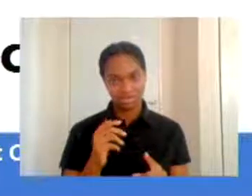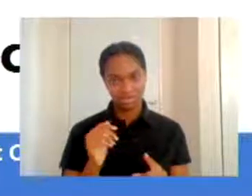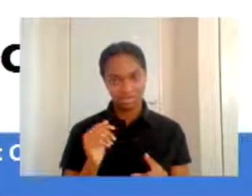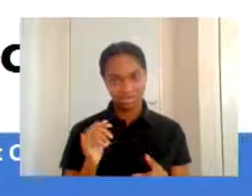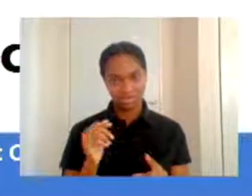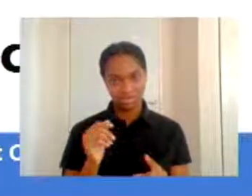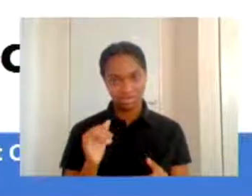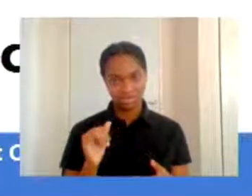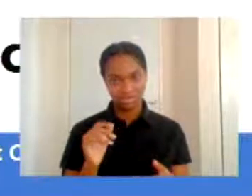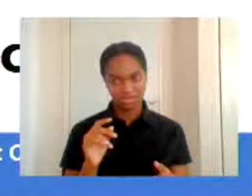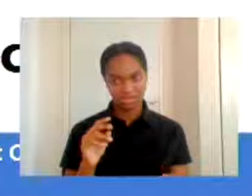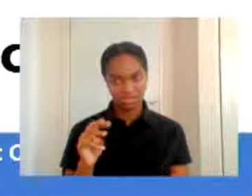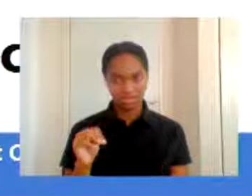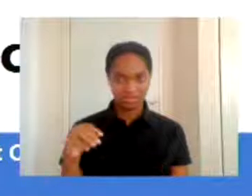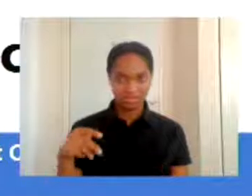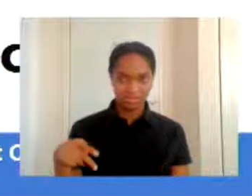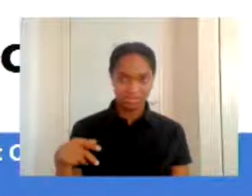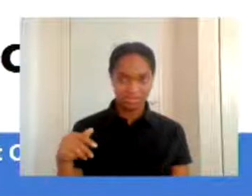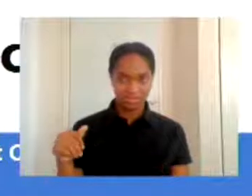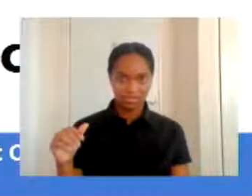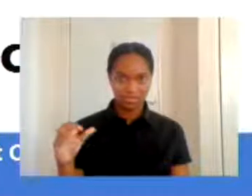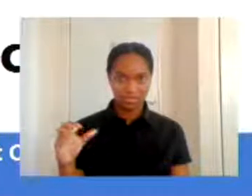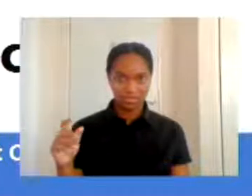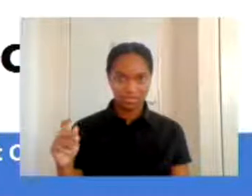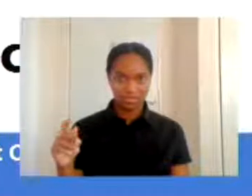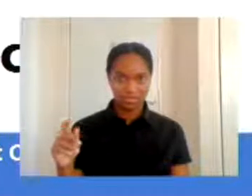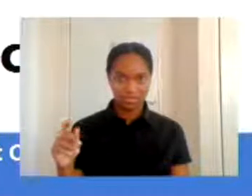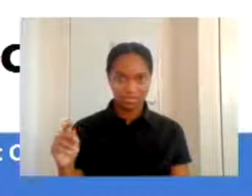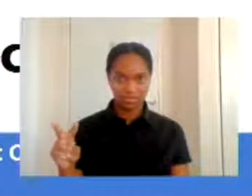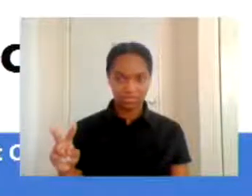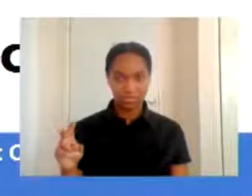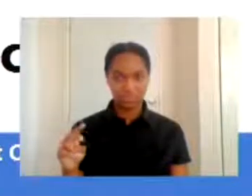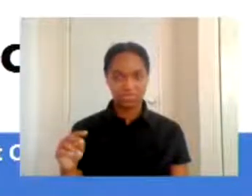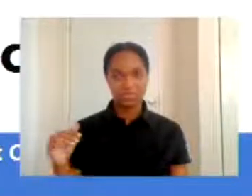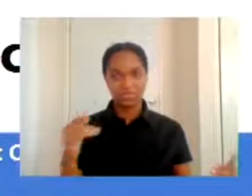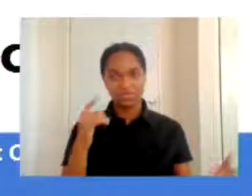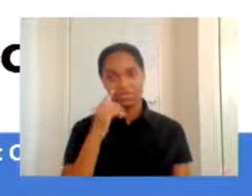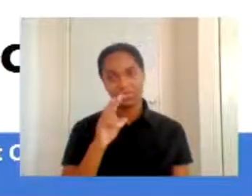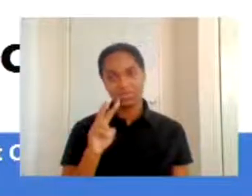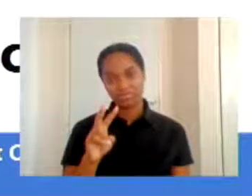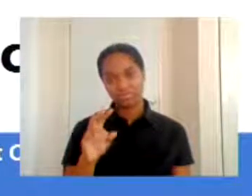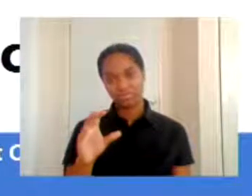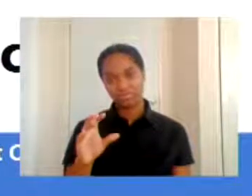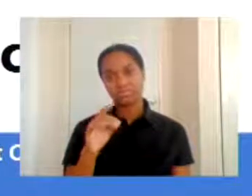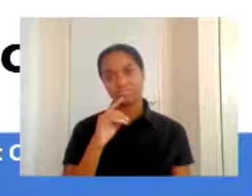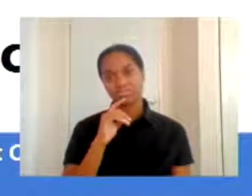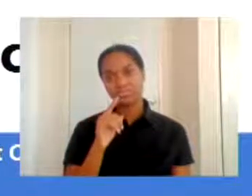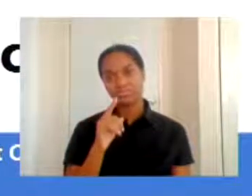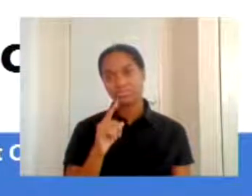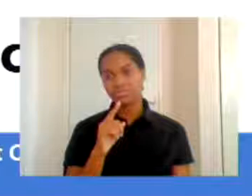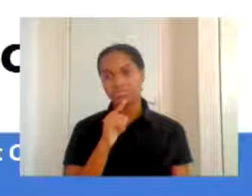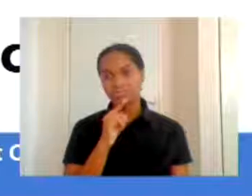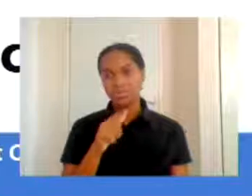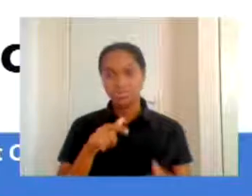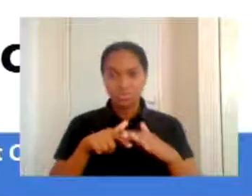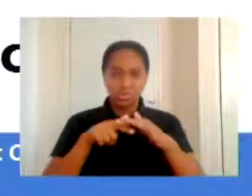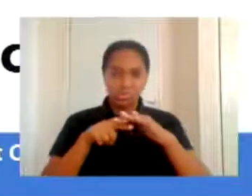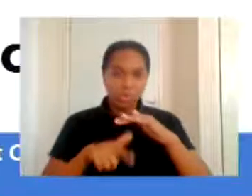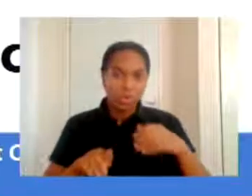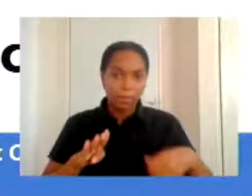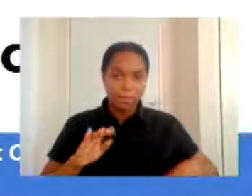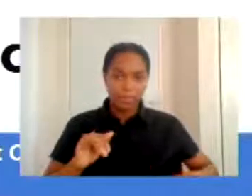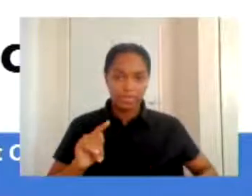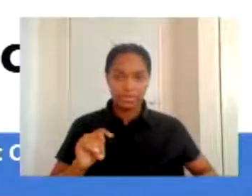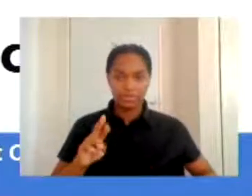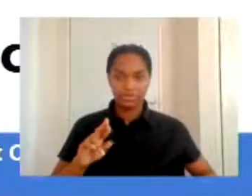look today, the equivalent with VVC is, dramatically lower bit rate, right? What used